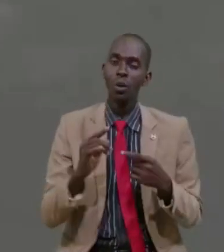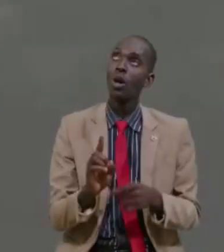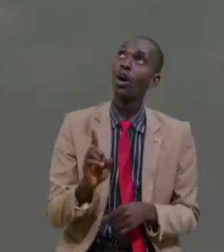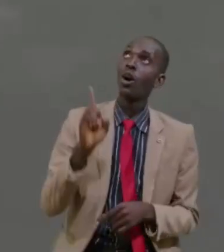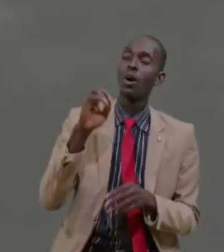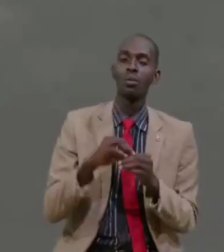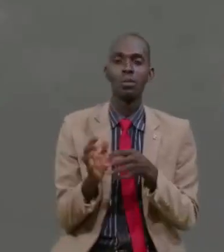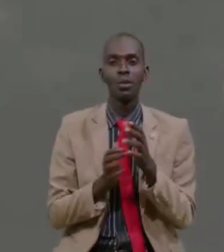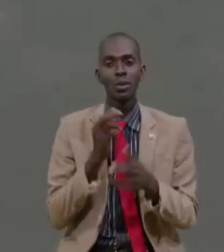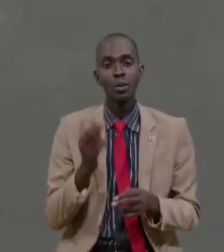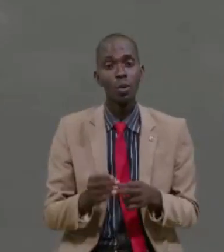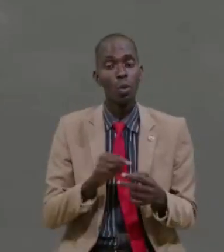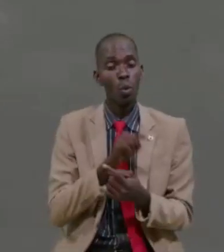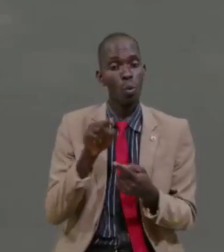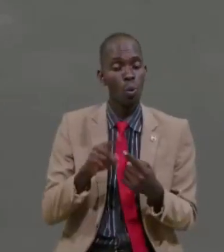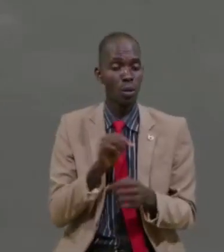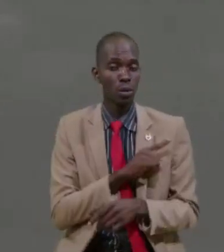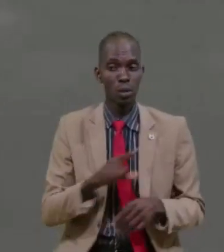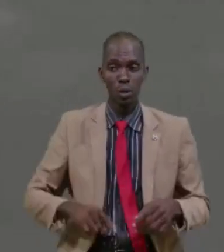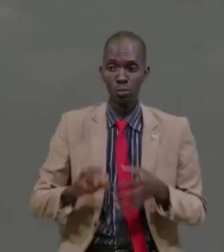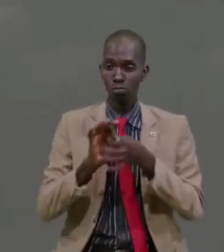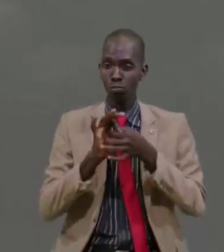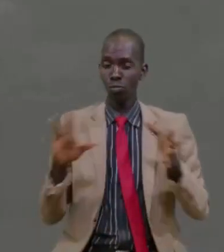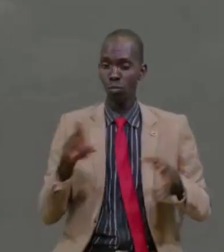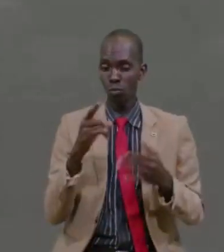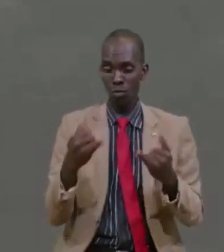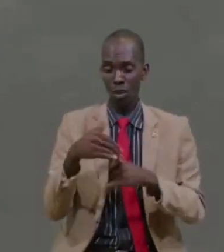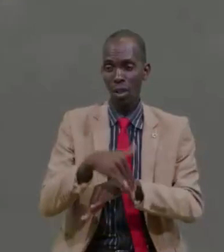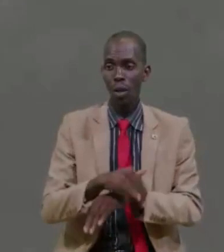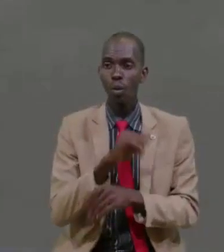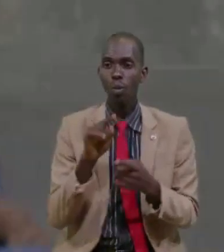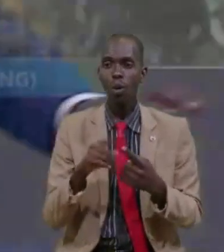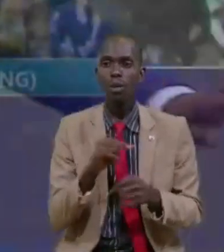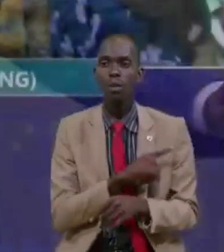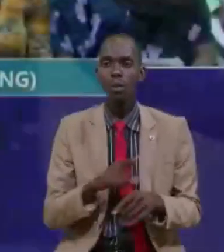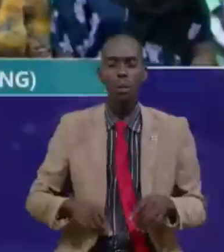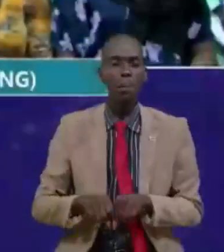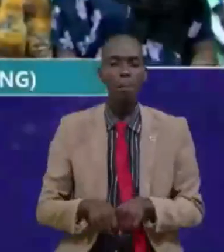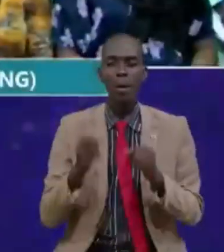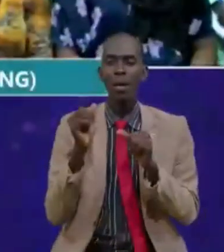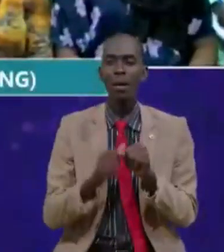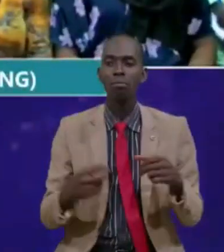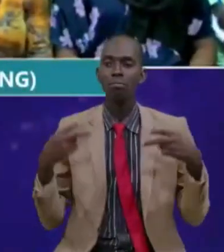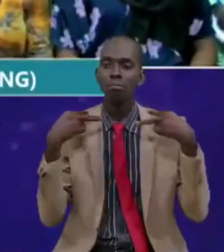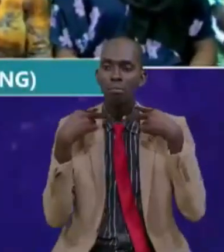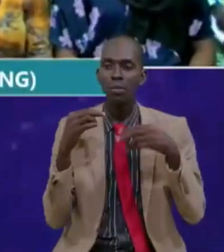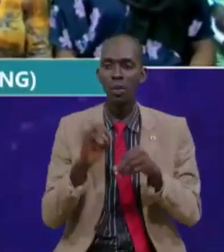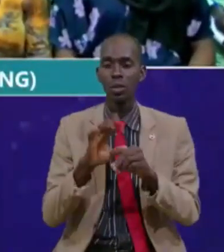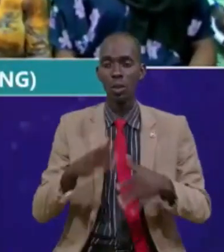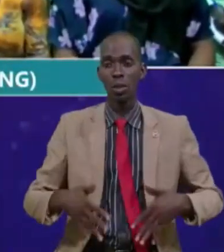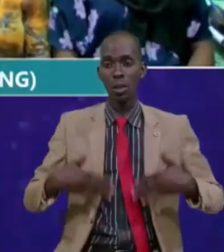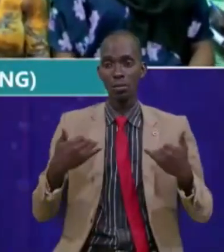the Lord looses you tonight, when the Lord breaks every yoke tonight, you go